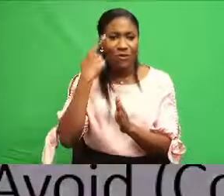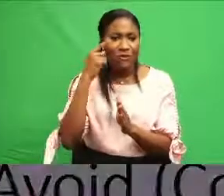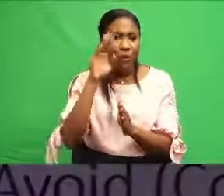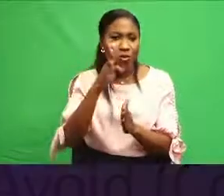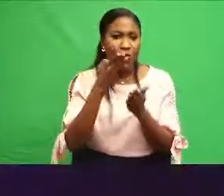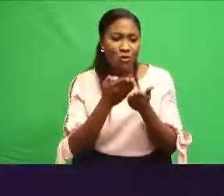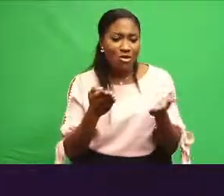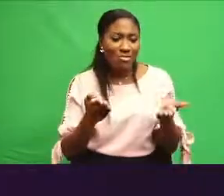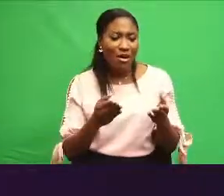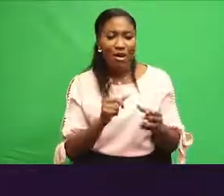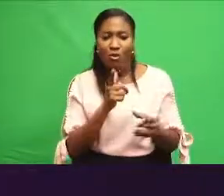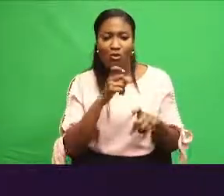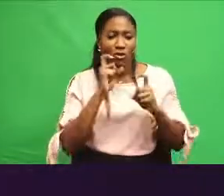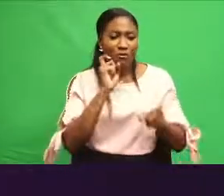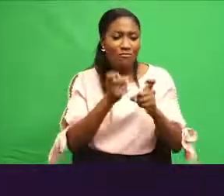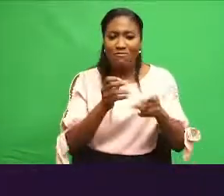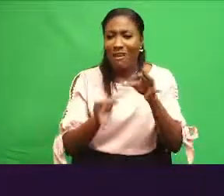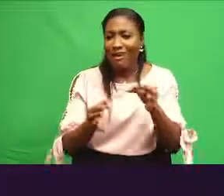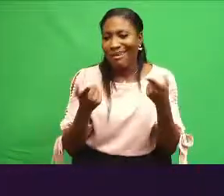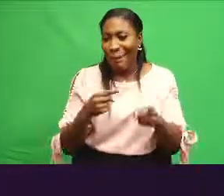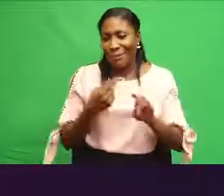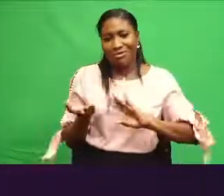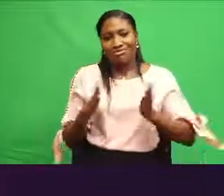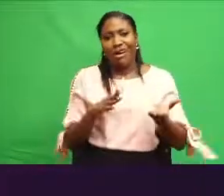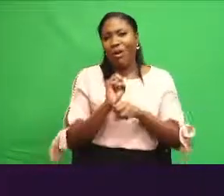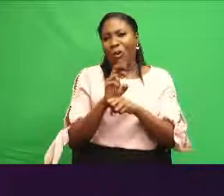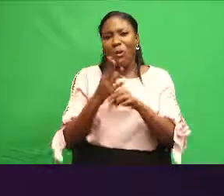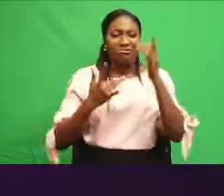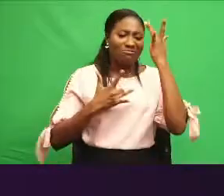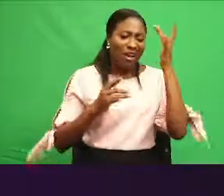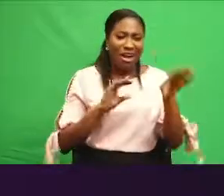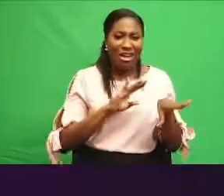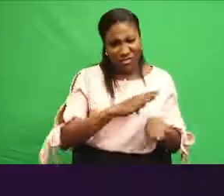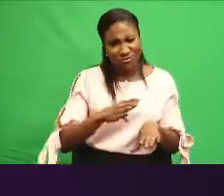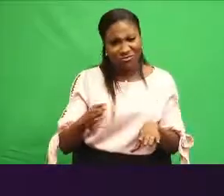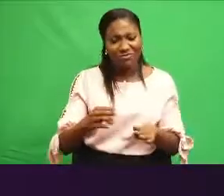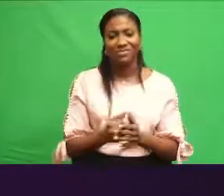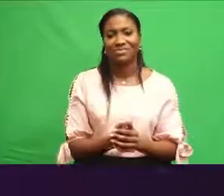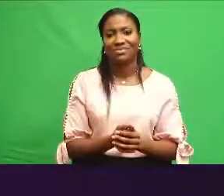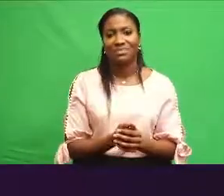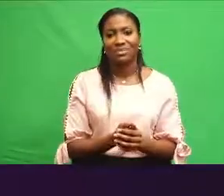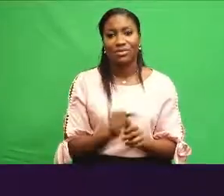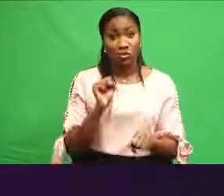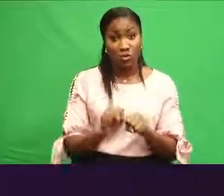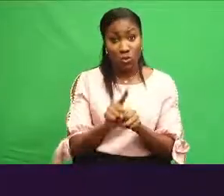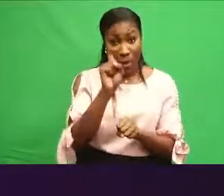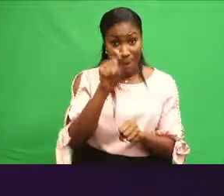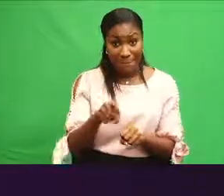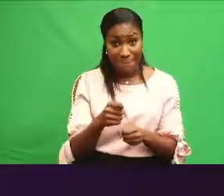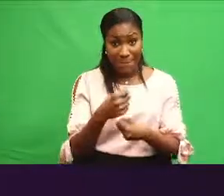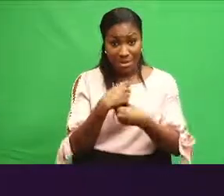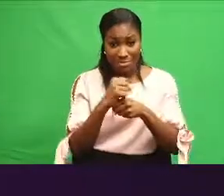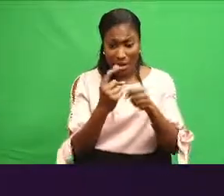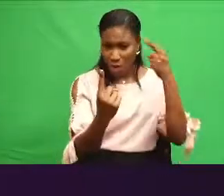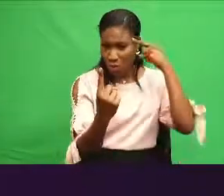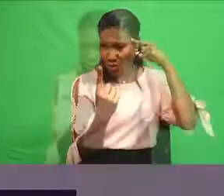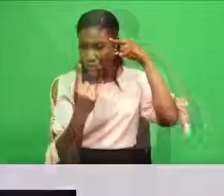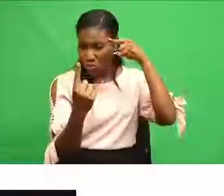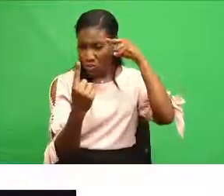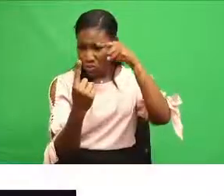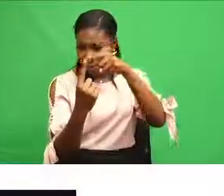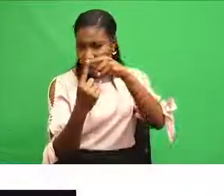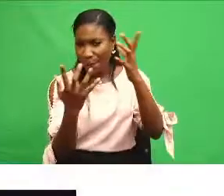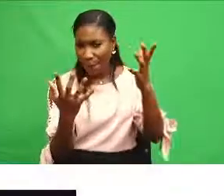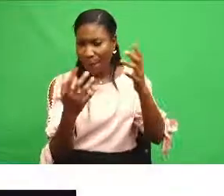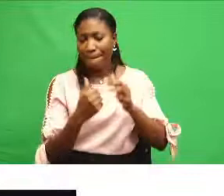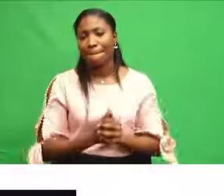plan, you are presupposing that you have a purpose, an objective. So you really